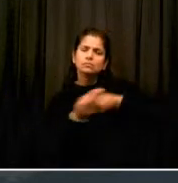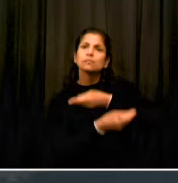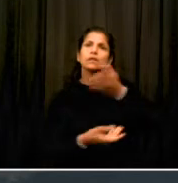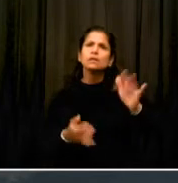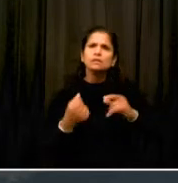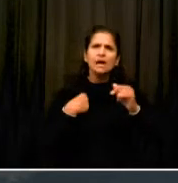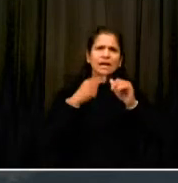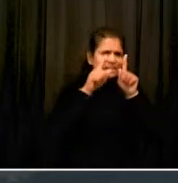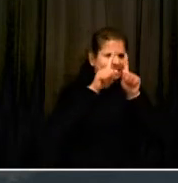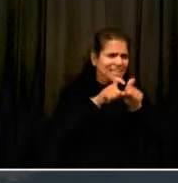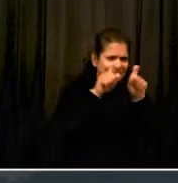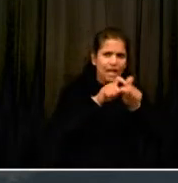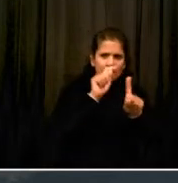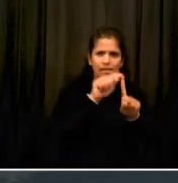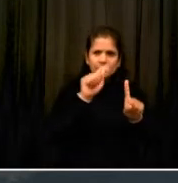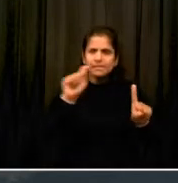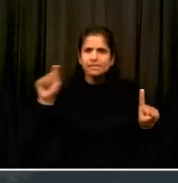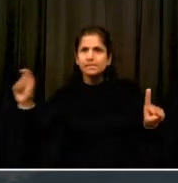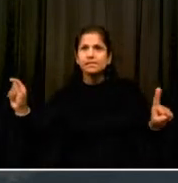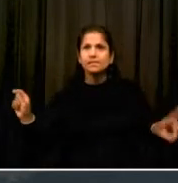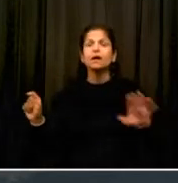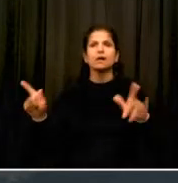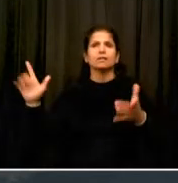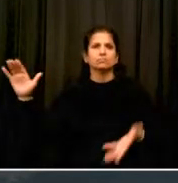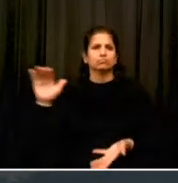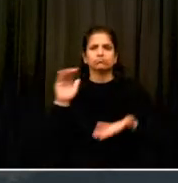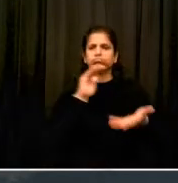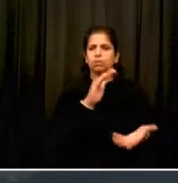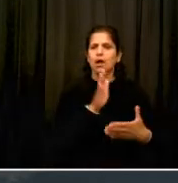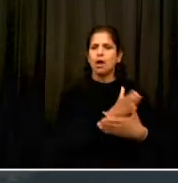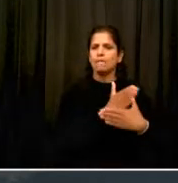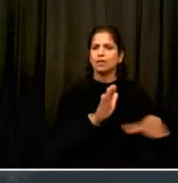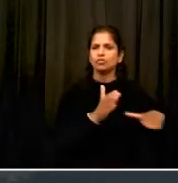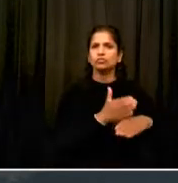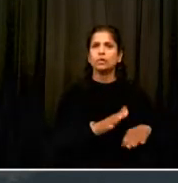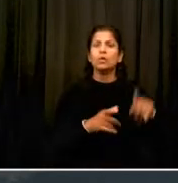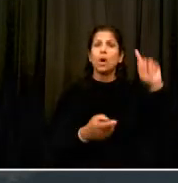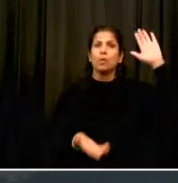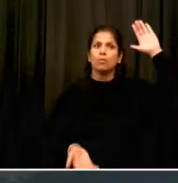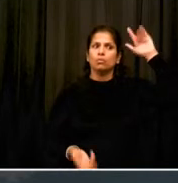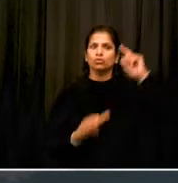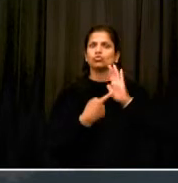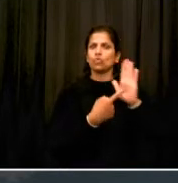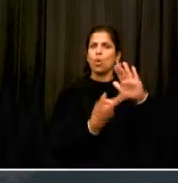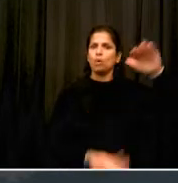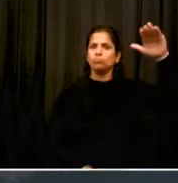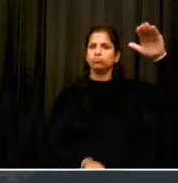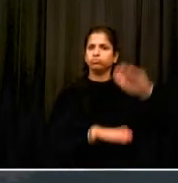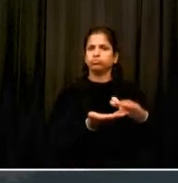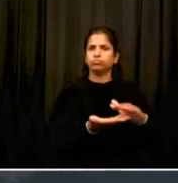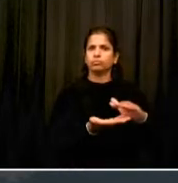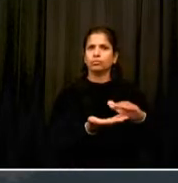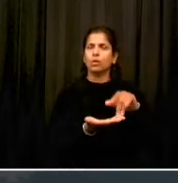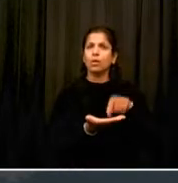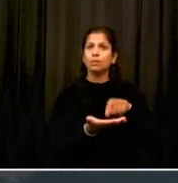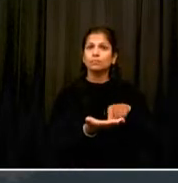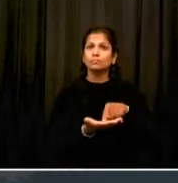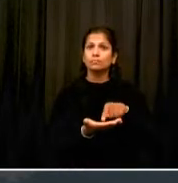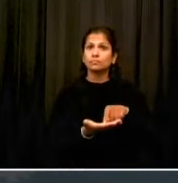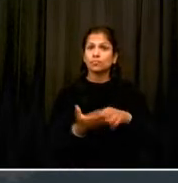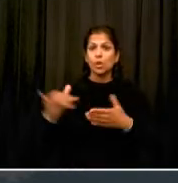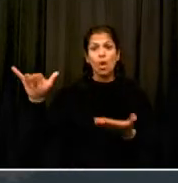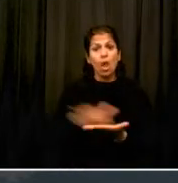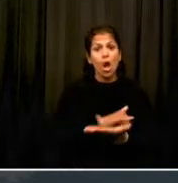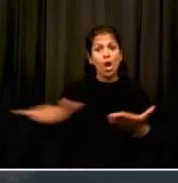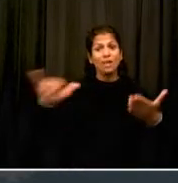The median turnaround time for labs right now across New York City is 2 days. I'm going to change gears again and tell